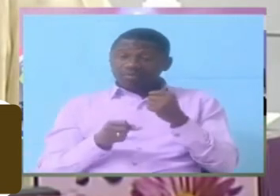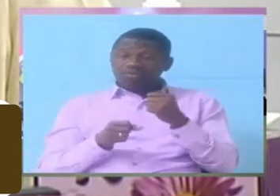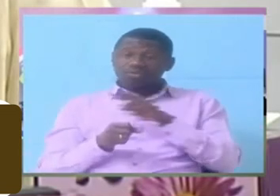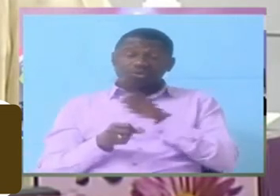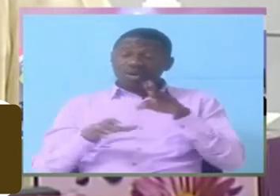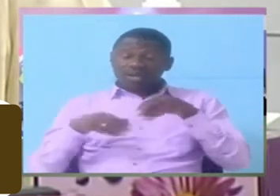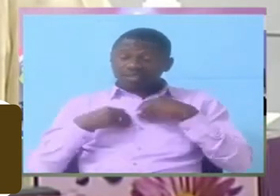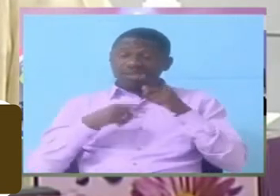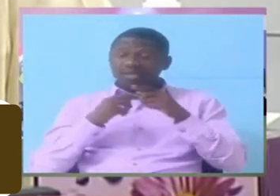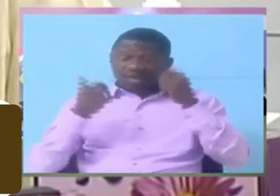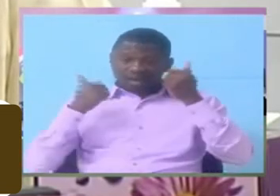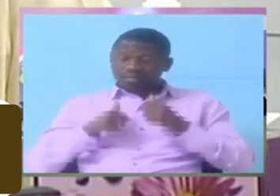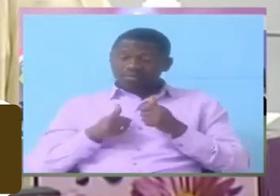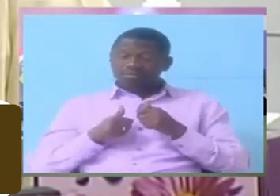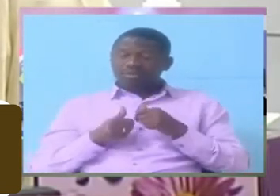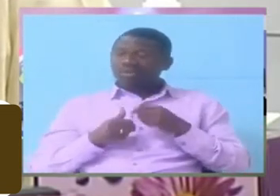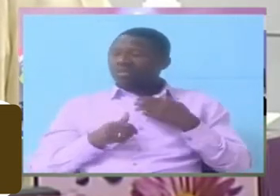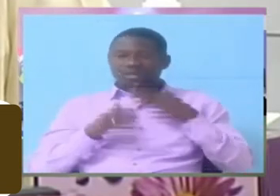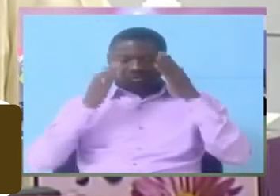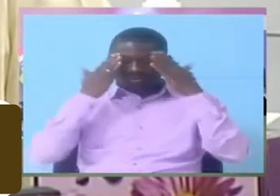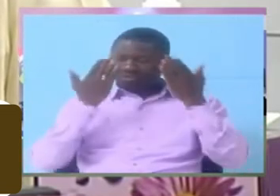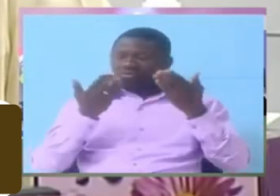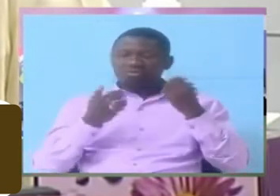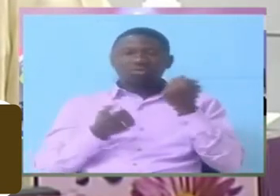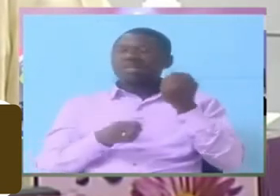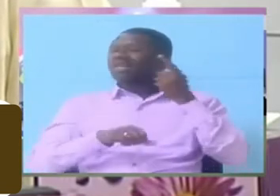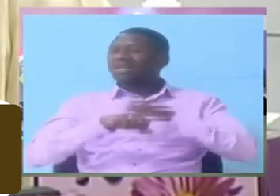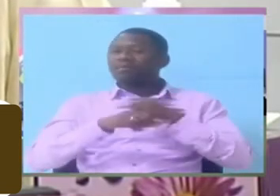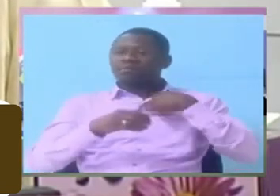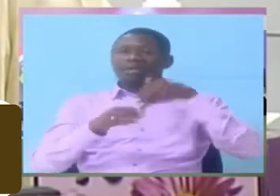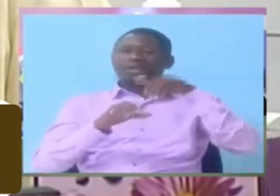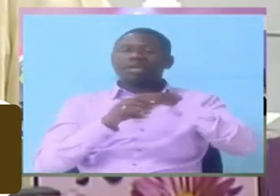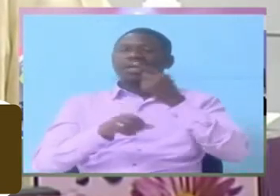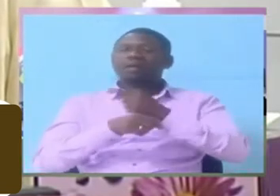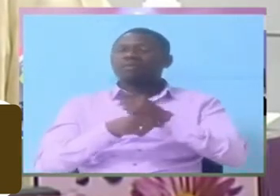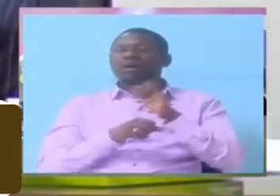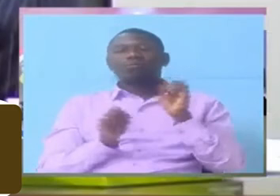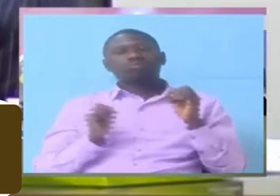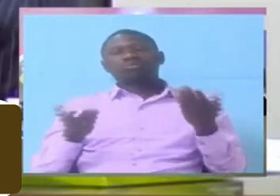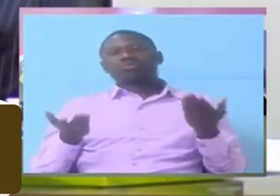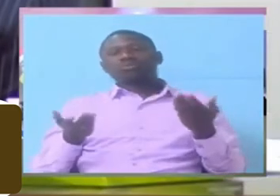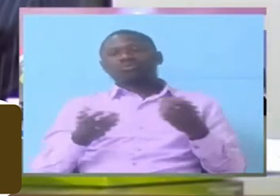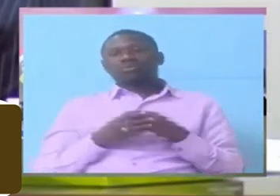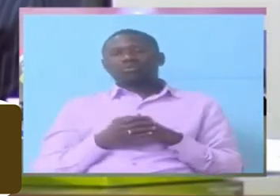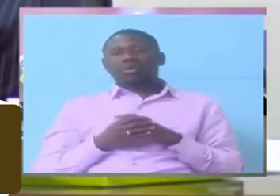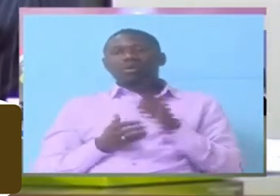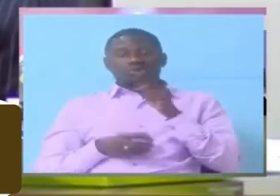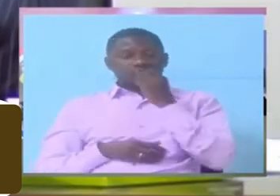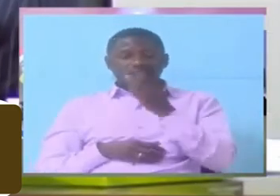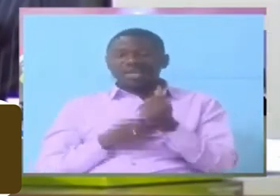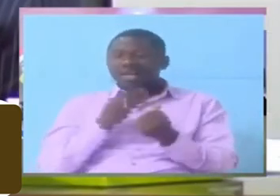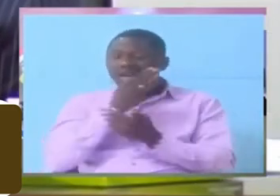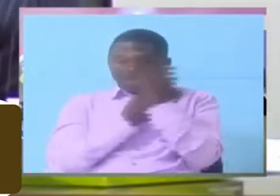utumo. Probably I was not here at the time. Sike utembo mantara bangkoka. But you did say earlier that you knew that the